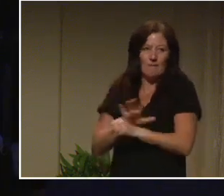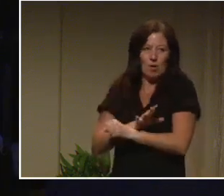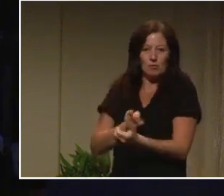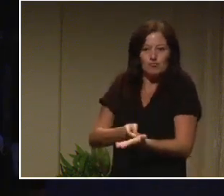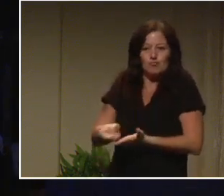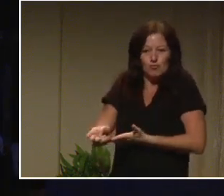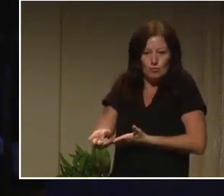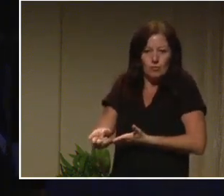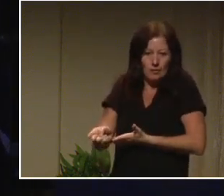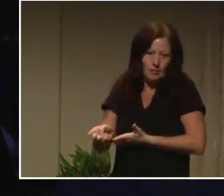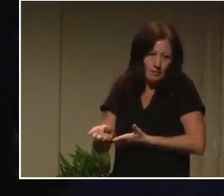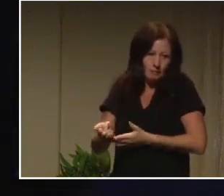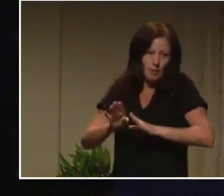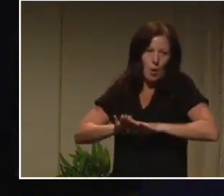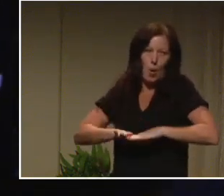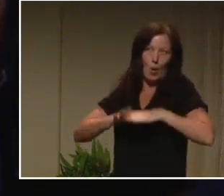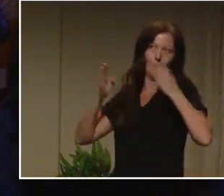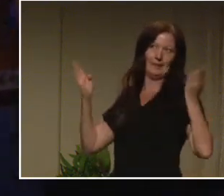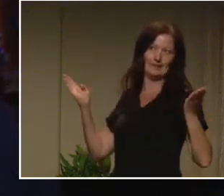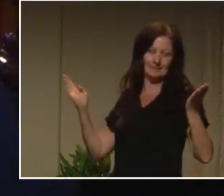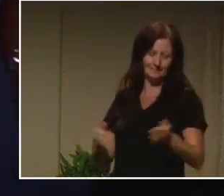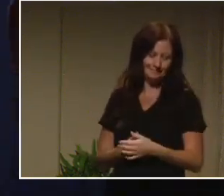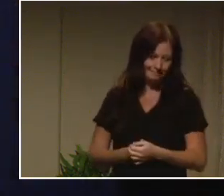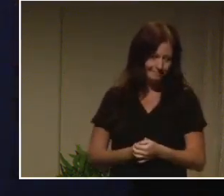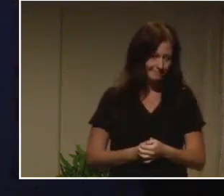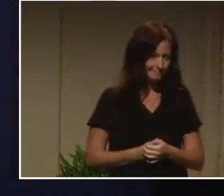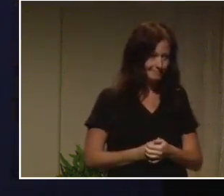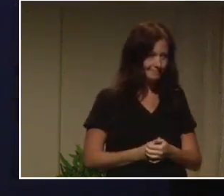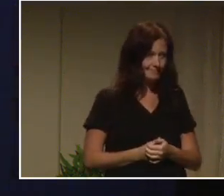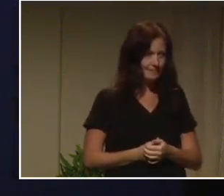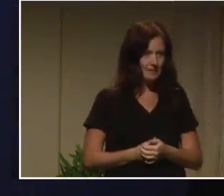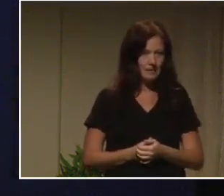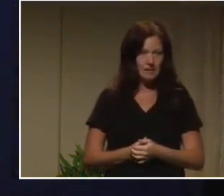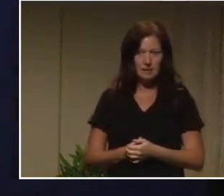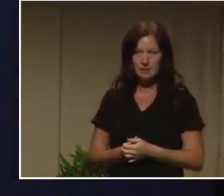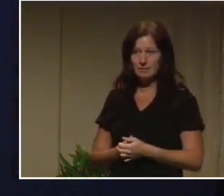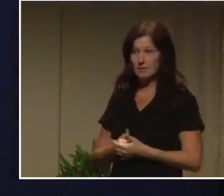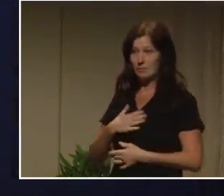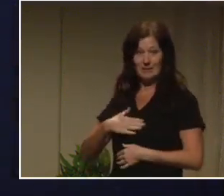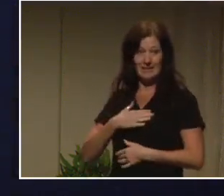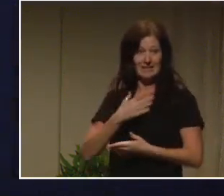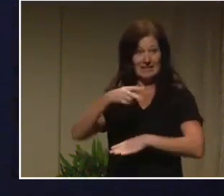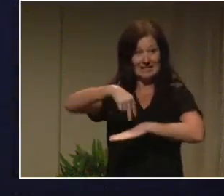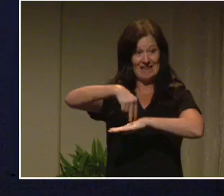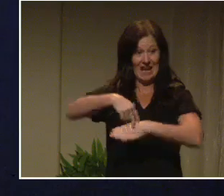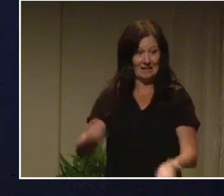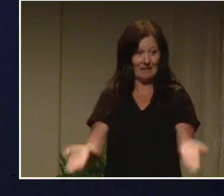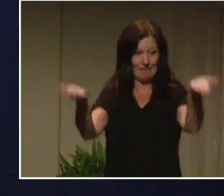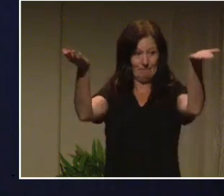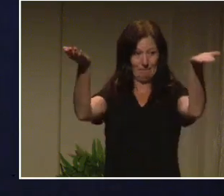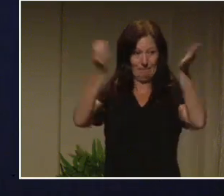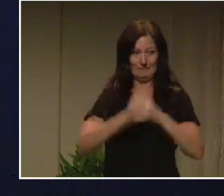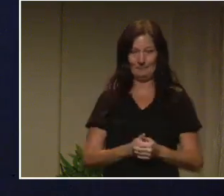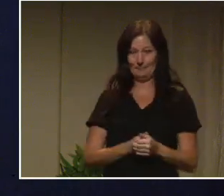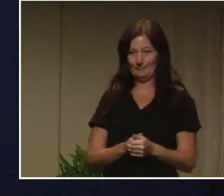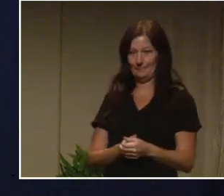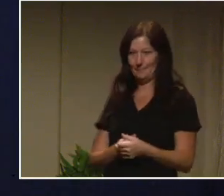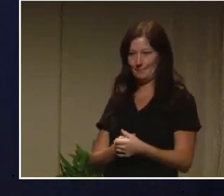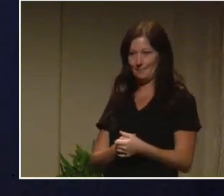and him, empowered by the Holy Spirit. And with that, would you stand with me, please?